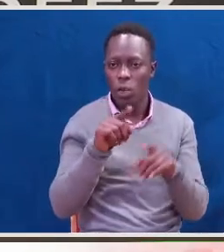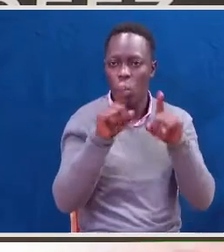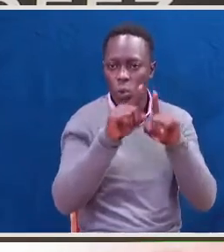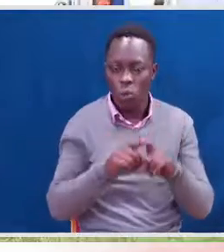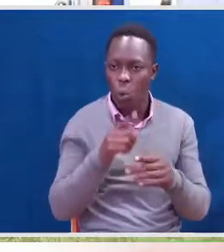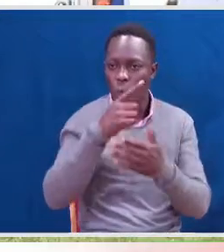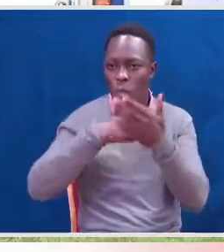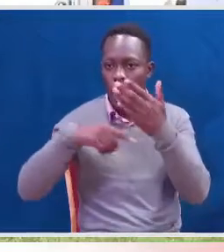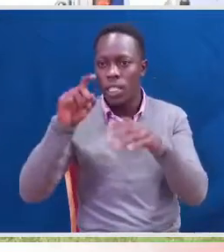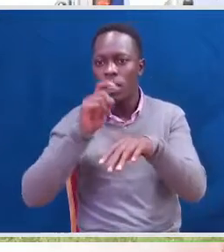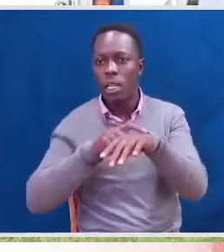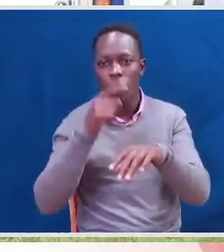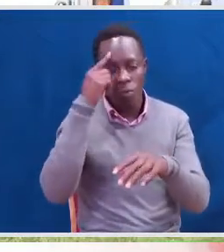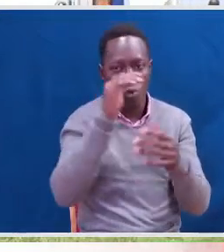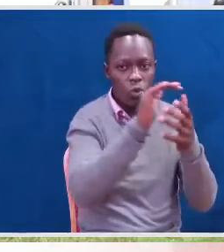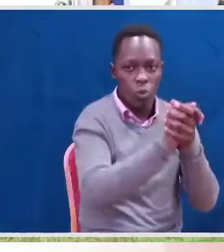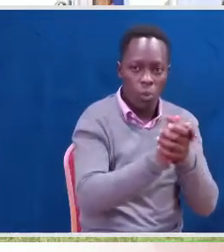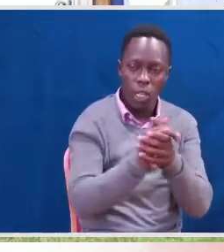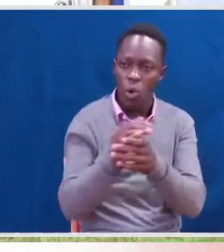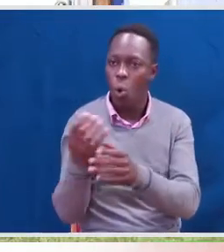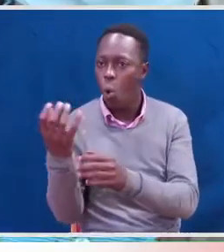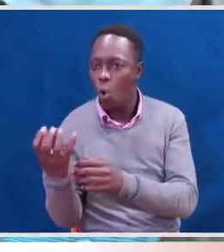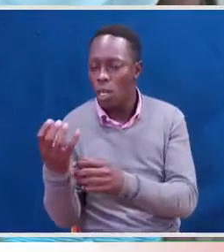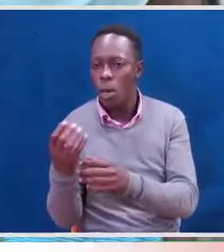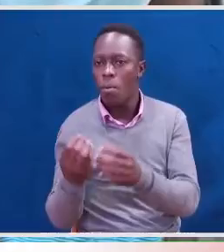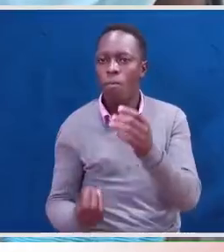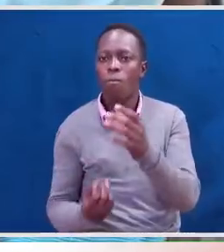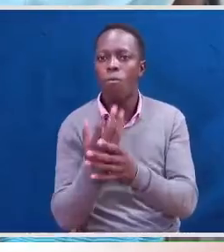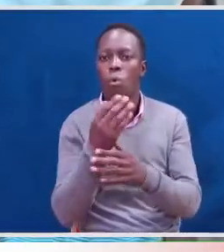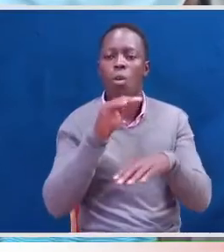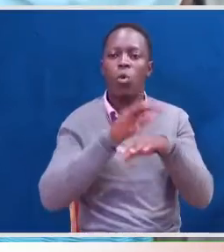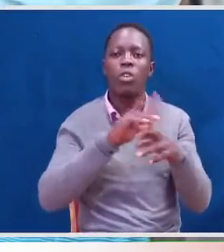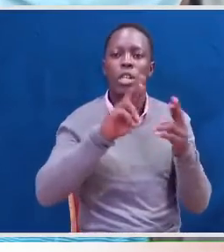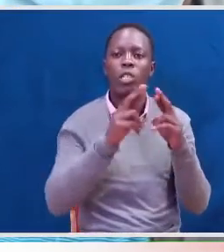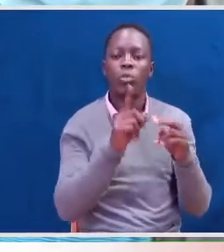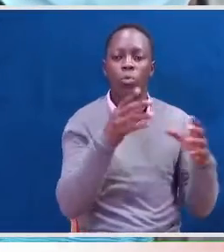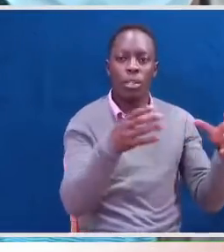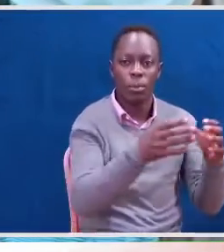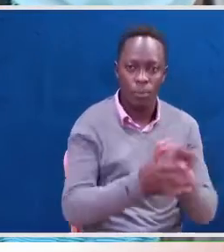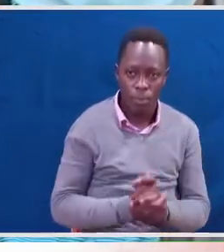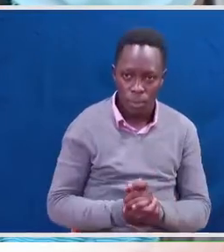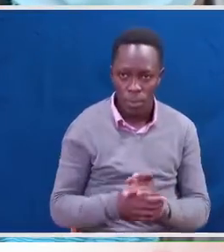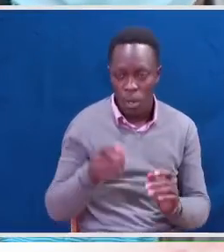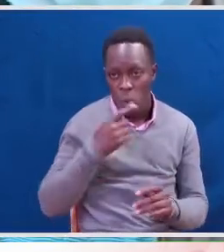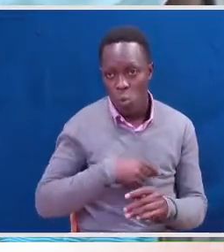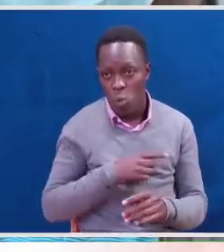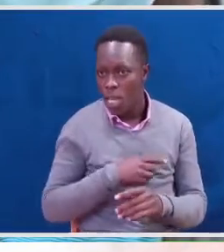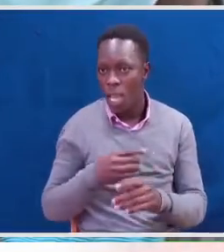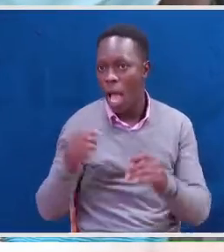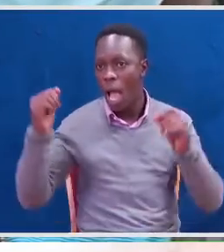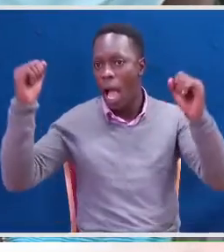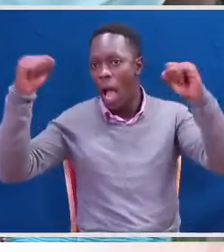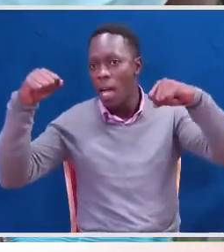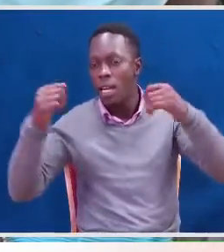time for Jubilee and ODM to formalize their relations. If we reach an agreement in terms of